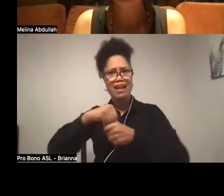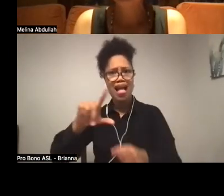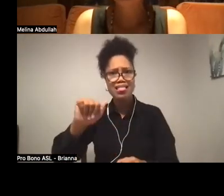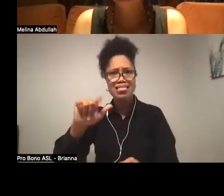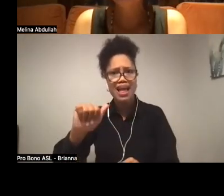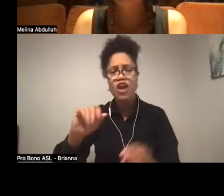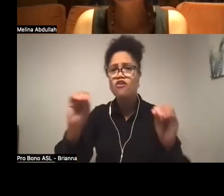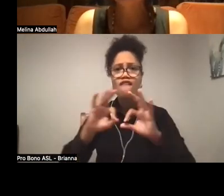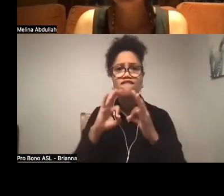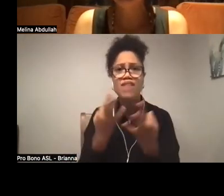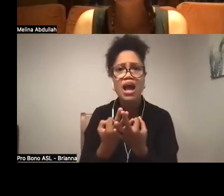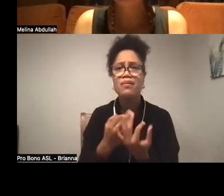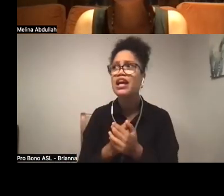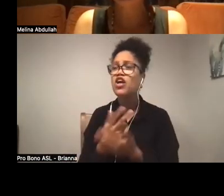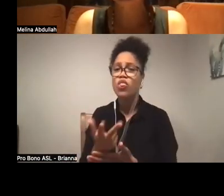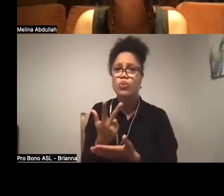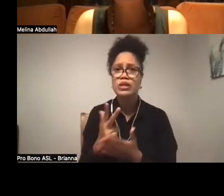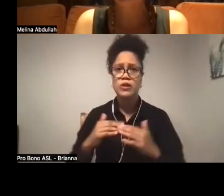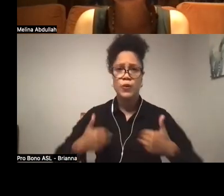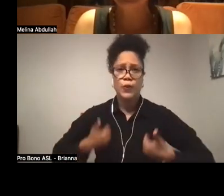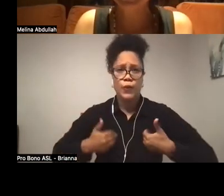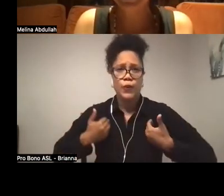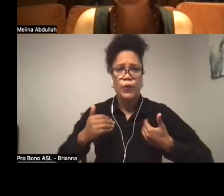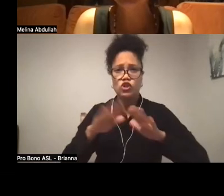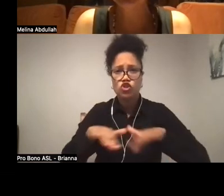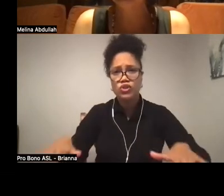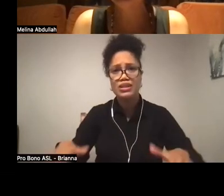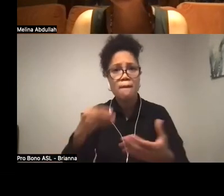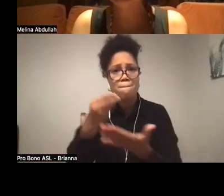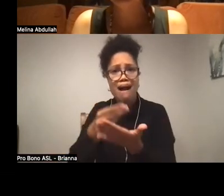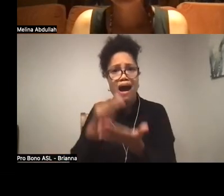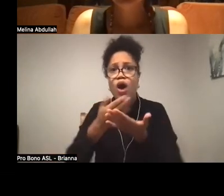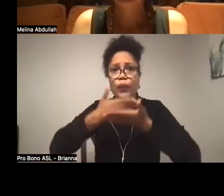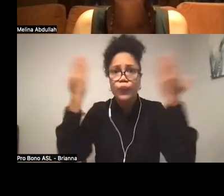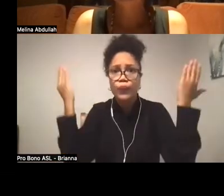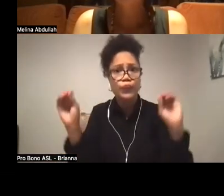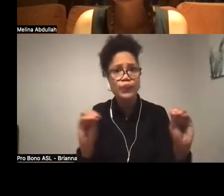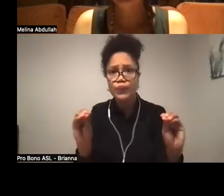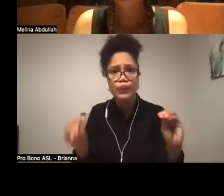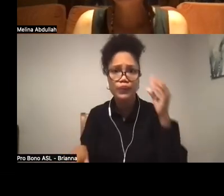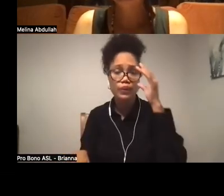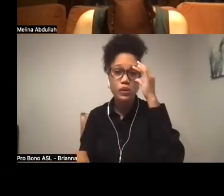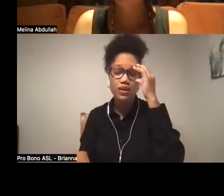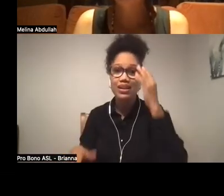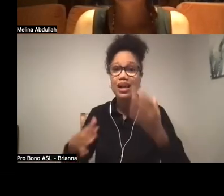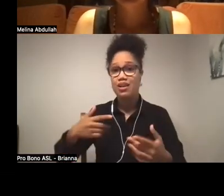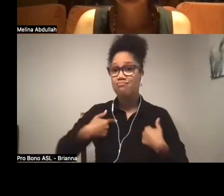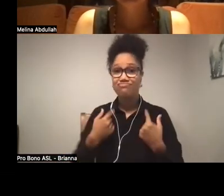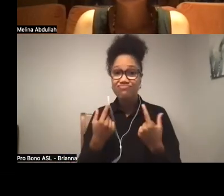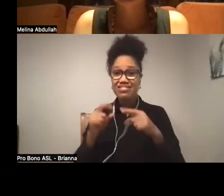and 3 very small children and no money. And it was my friends